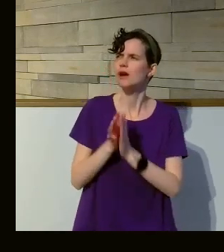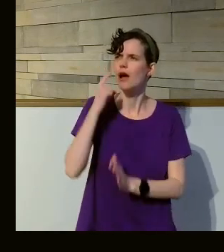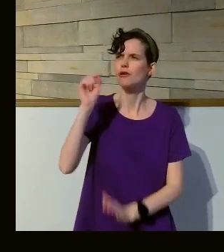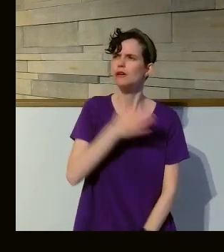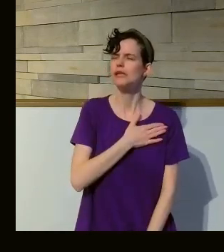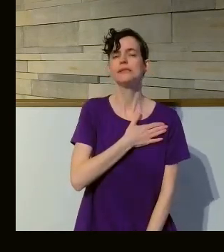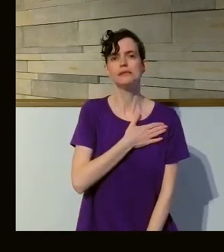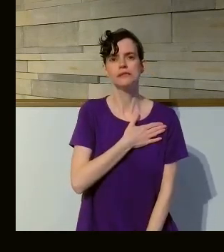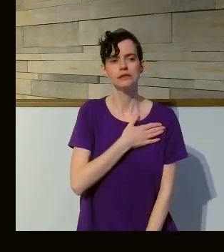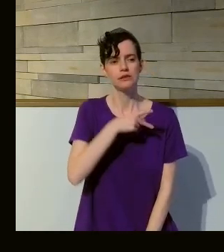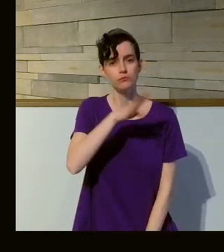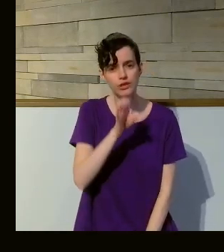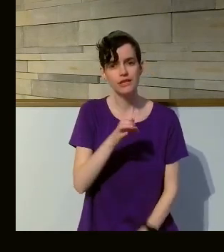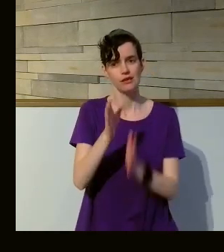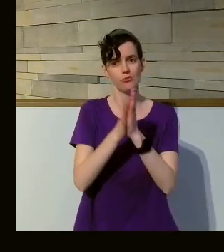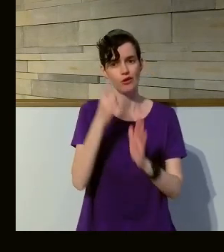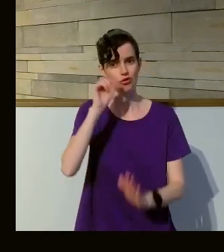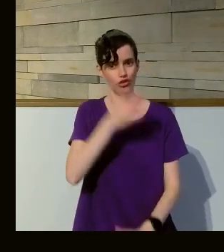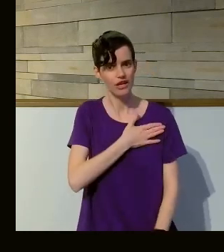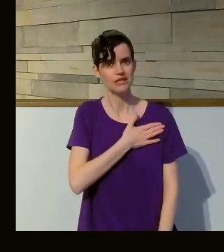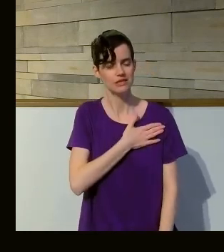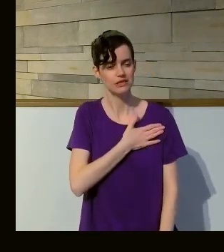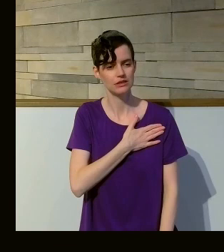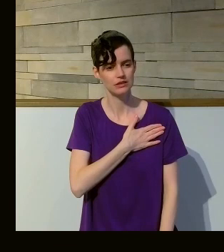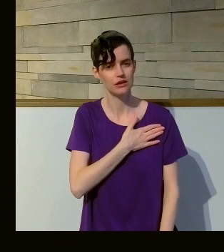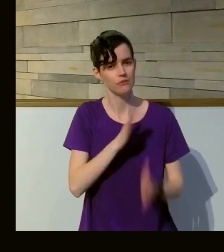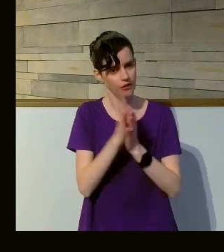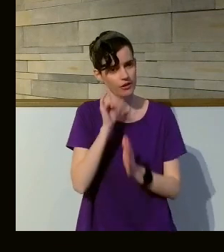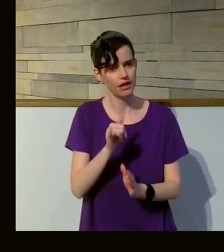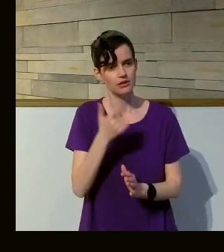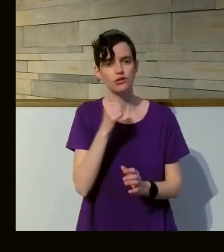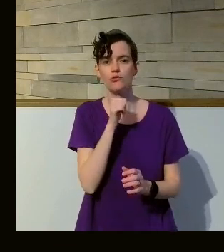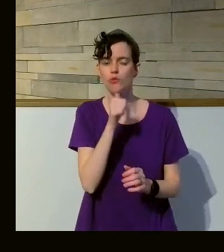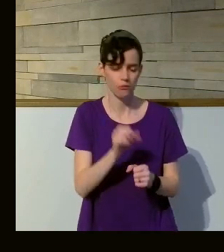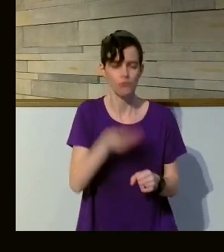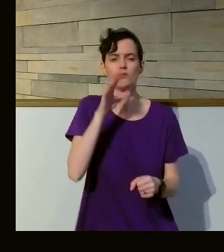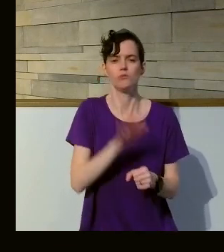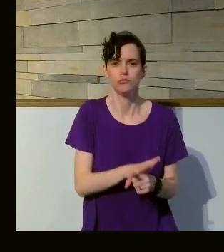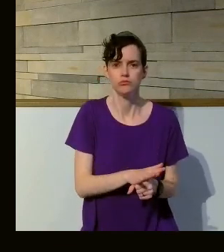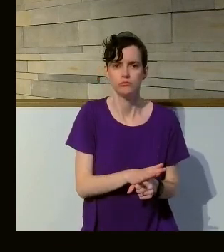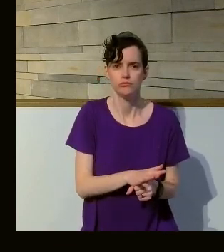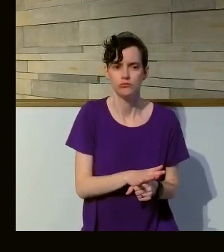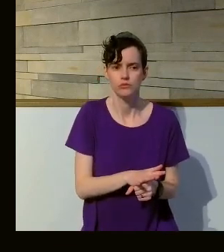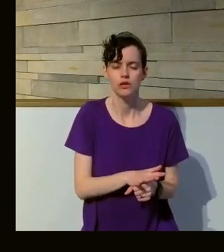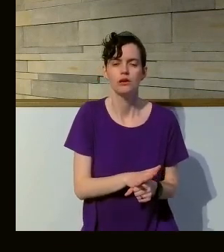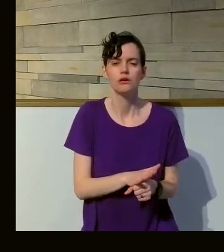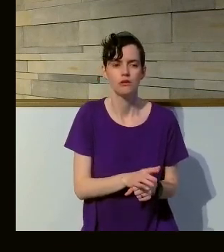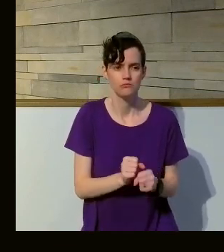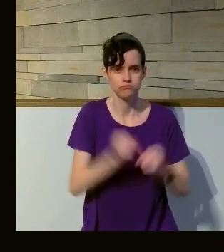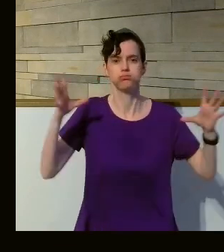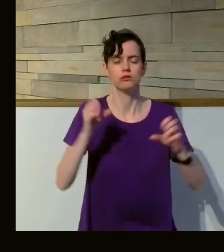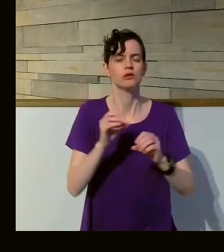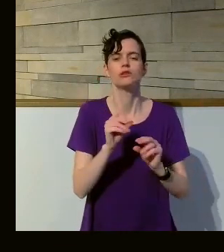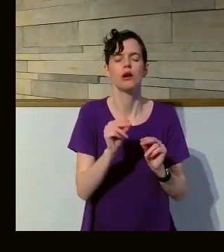yes. Pre-pray for that grace so that you're not going to blow your top and that you're going to explode.